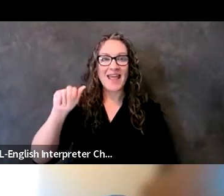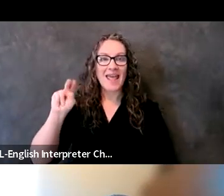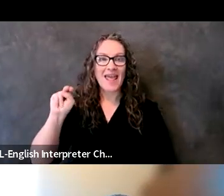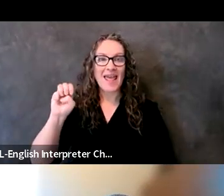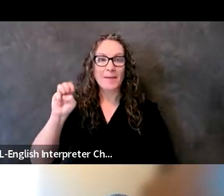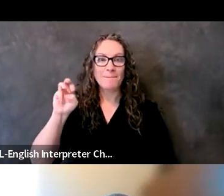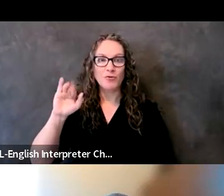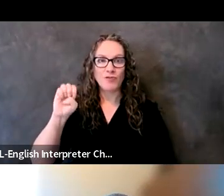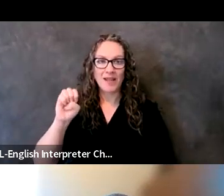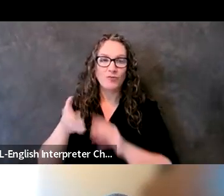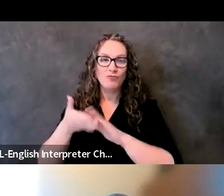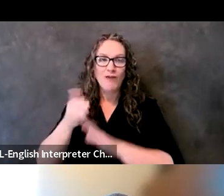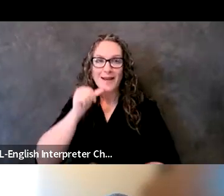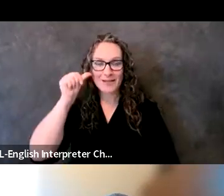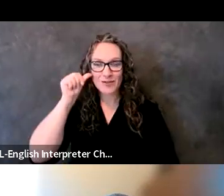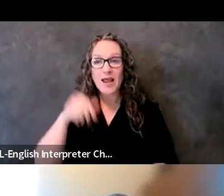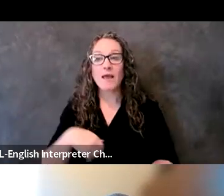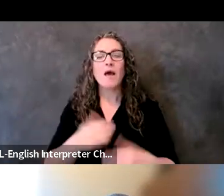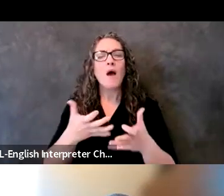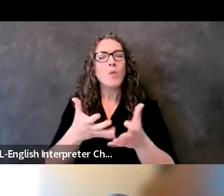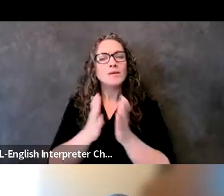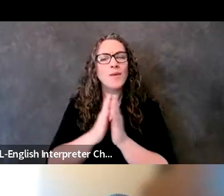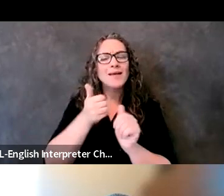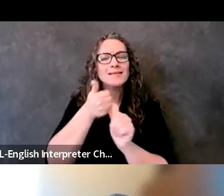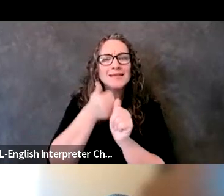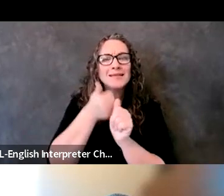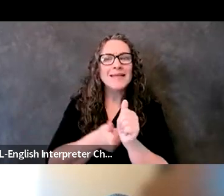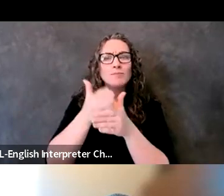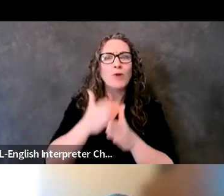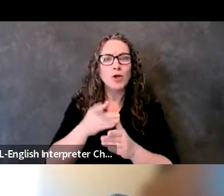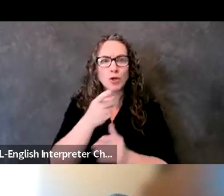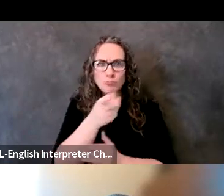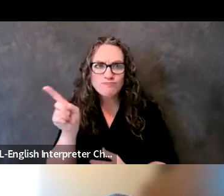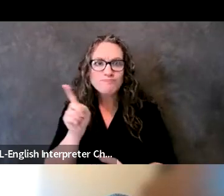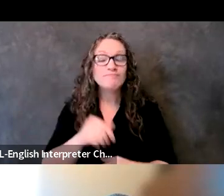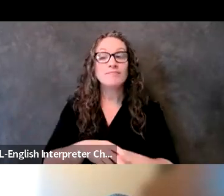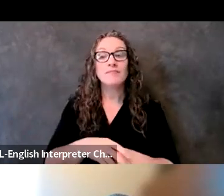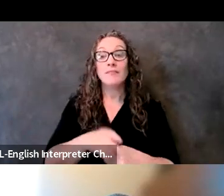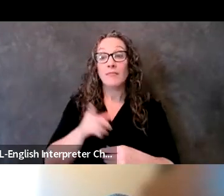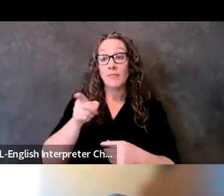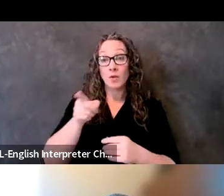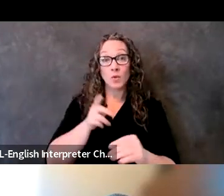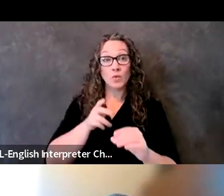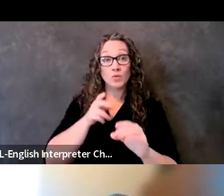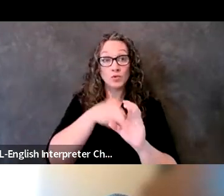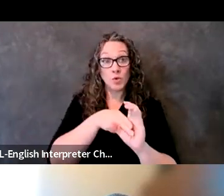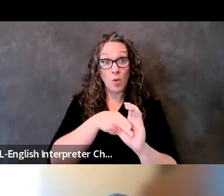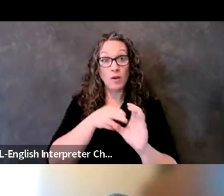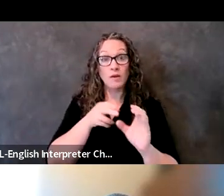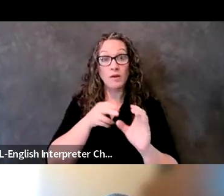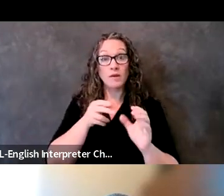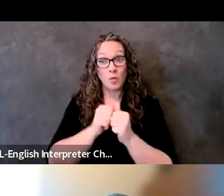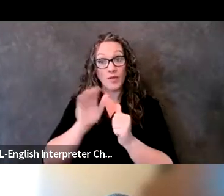each of these partners that are coming to the table. They are coming to the table with subject